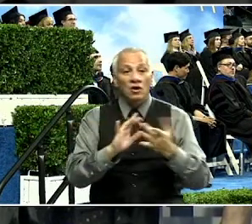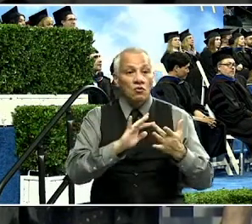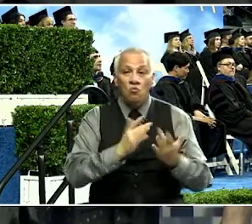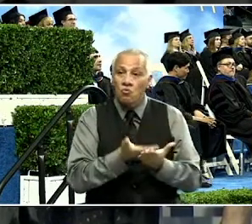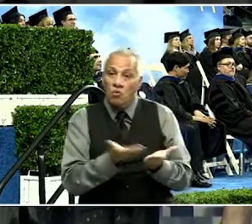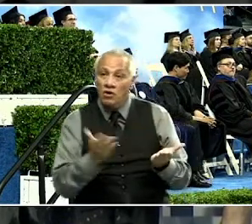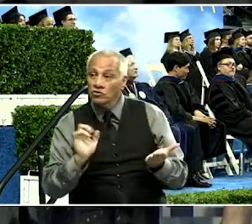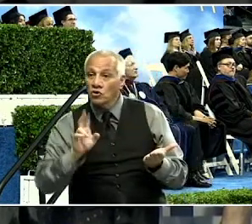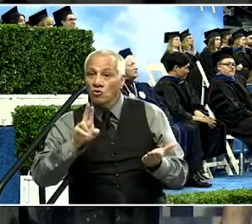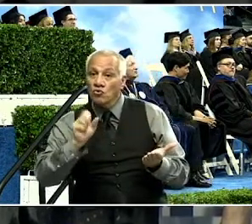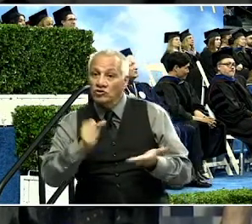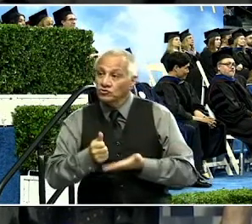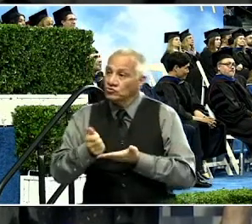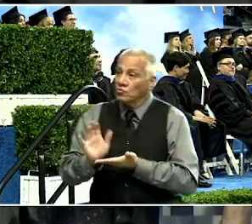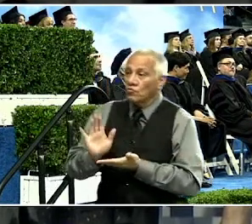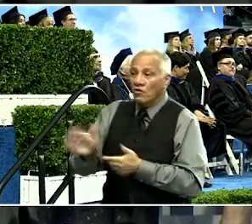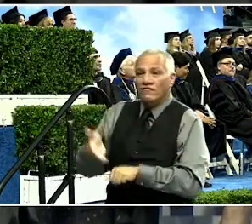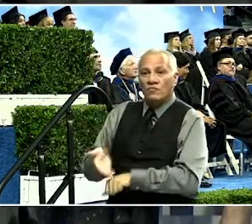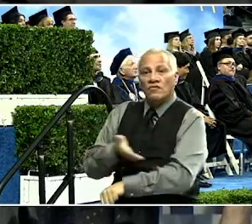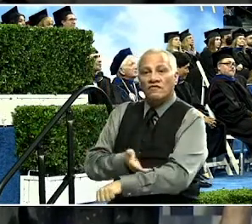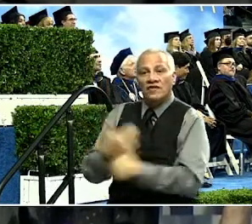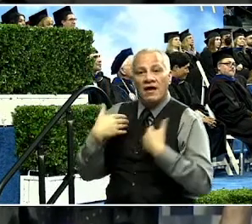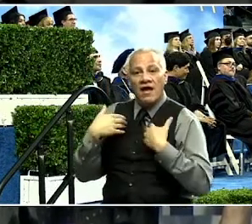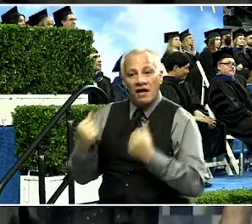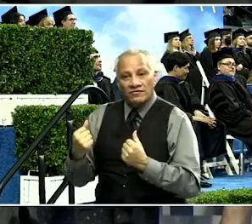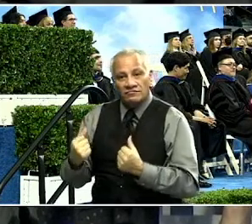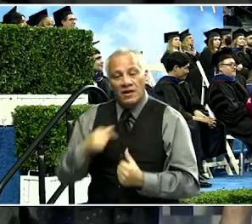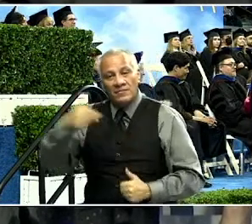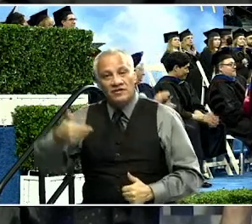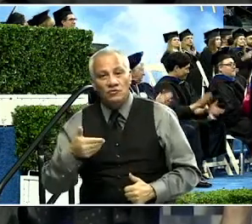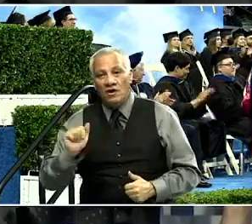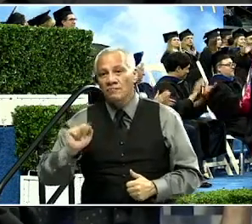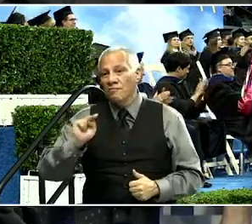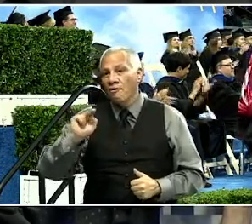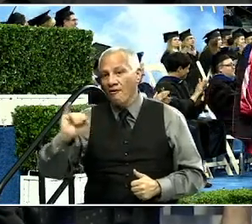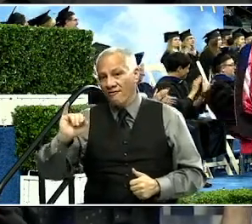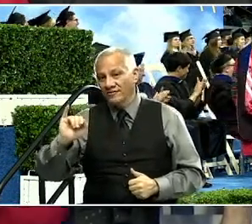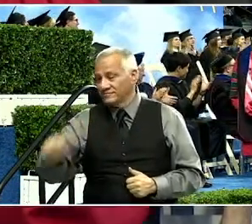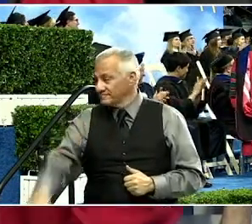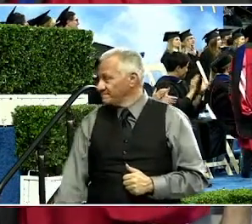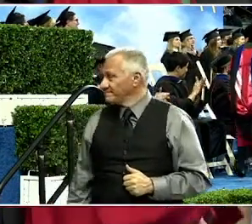their overall health and well-being. Please welcome Anvi.